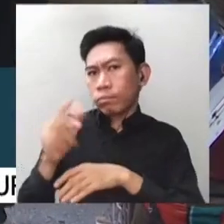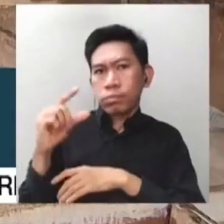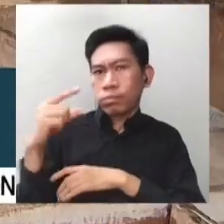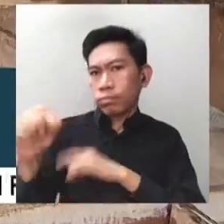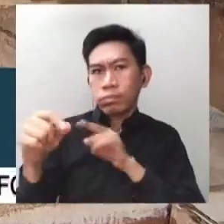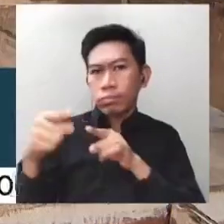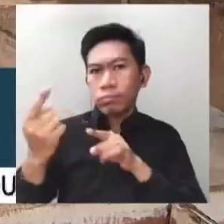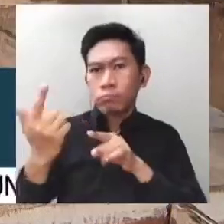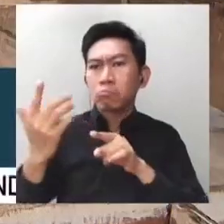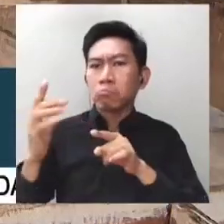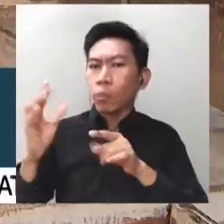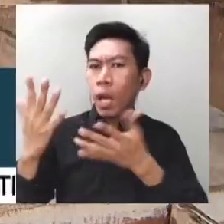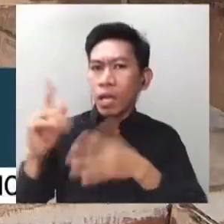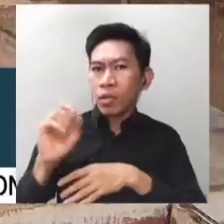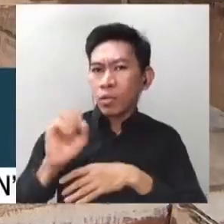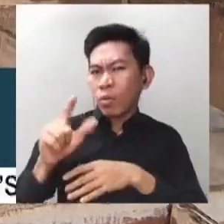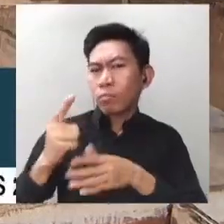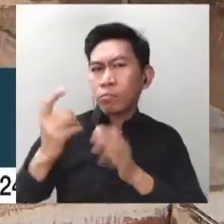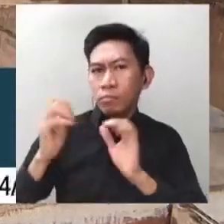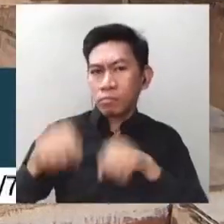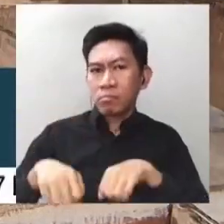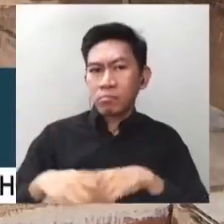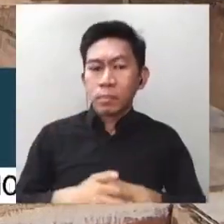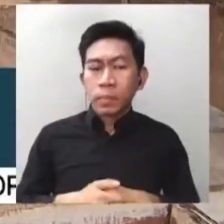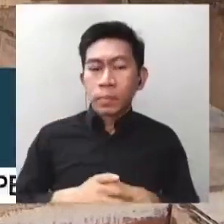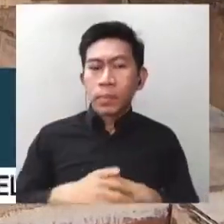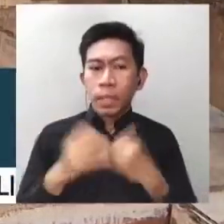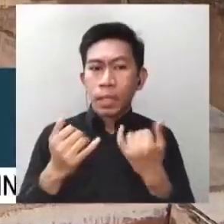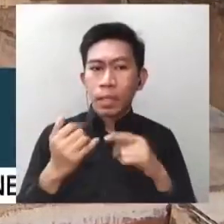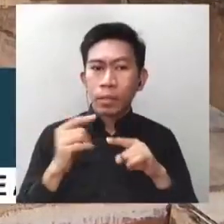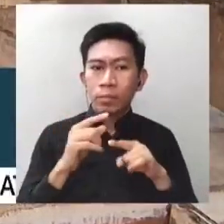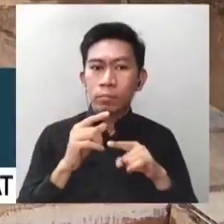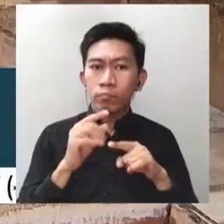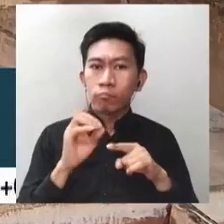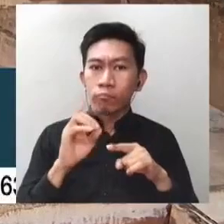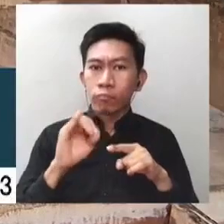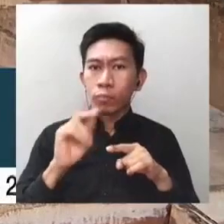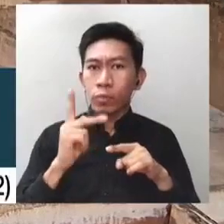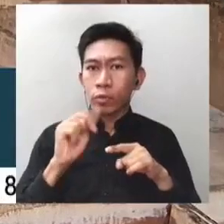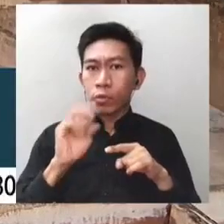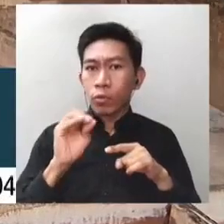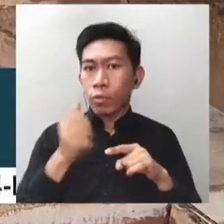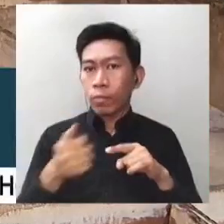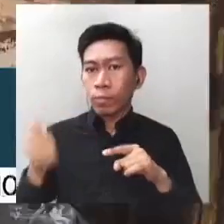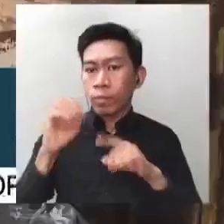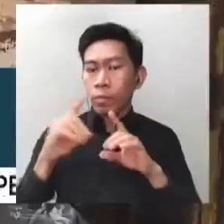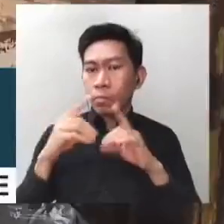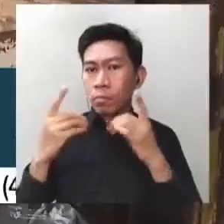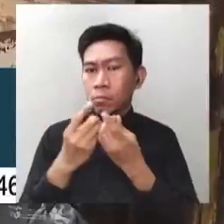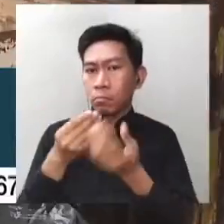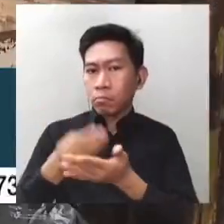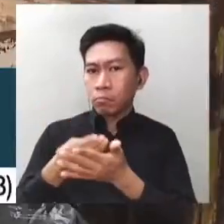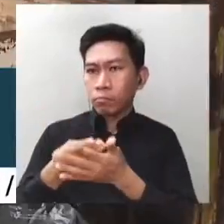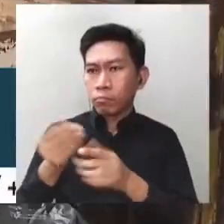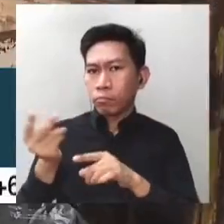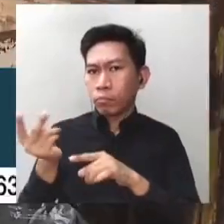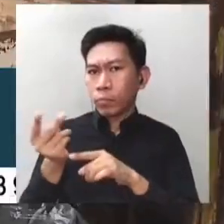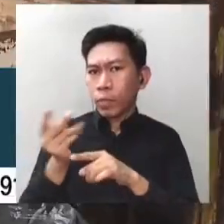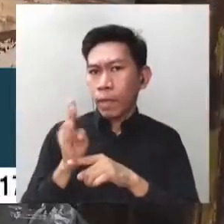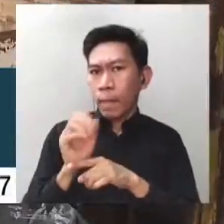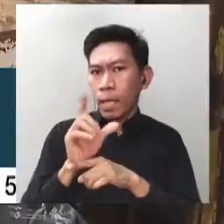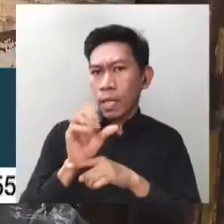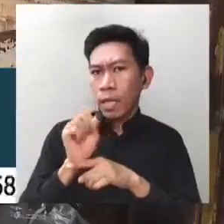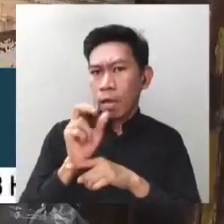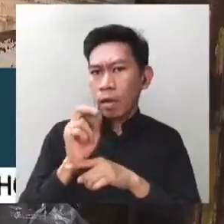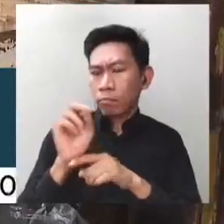for the president's price ceiling executive order, which he admits caught him and NEDA Secretary Arsenio Balisacan by surprise.